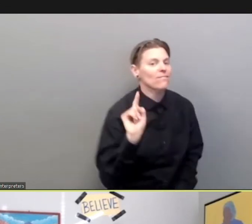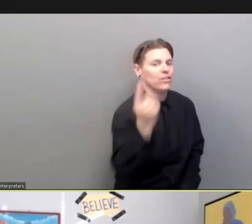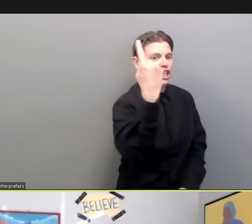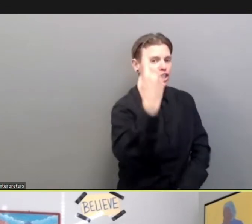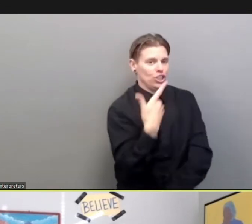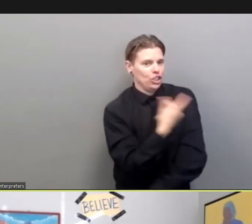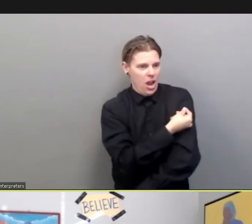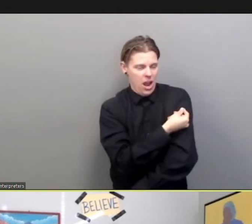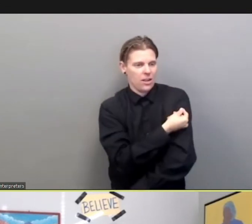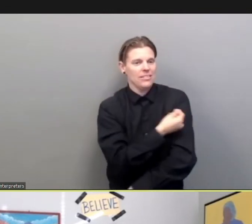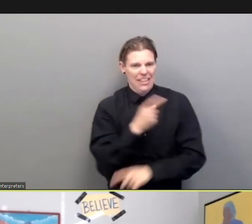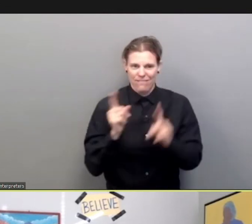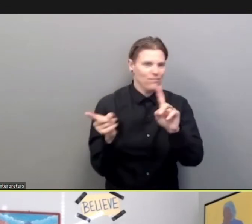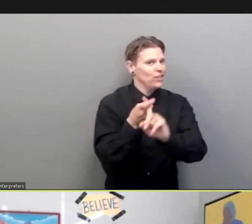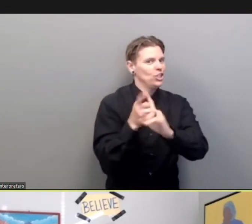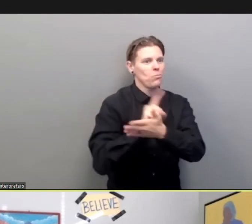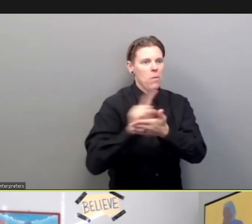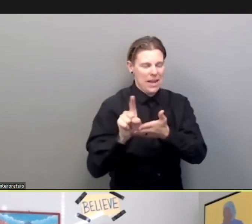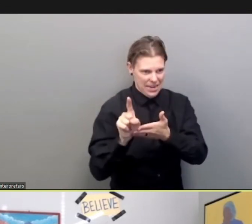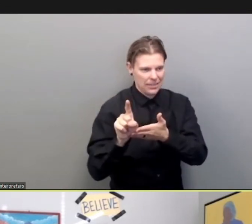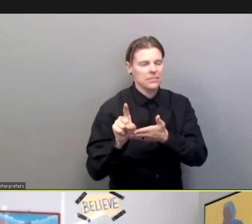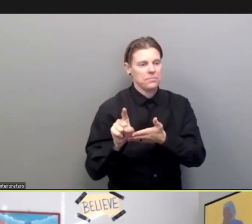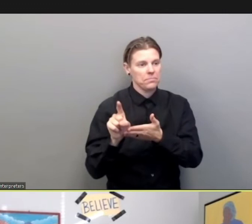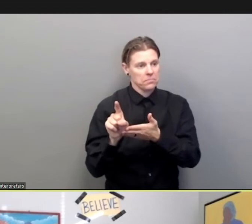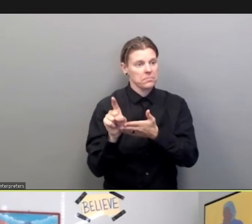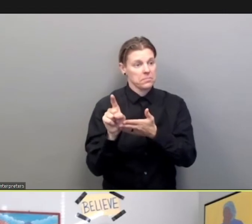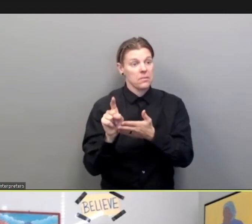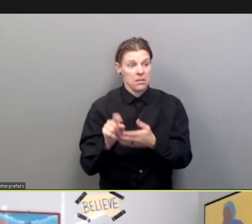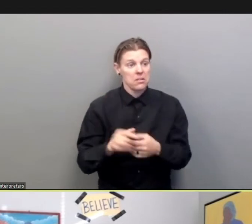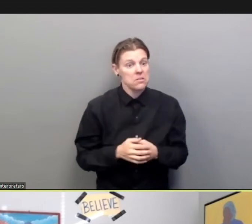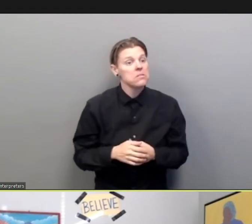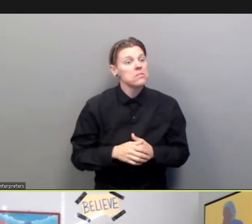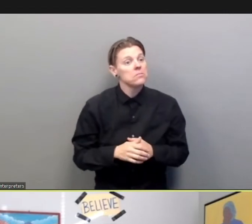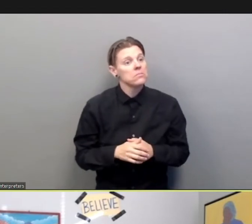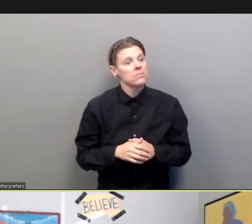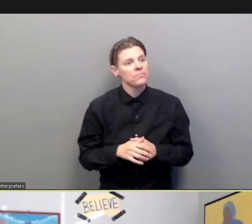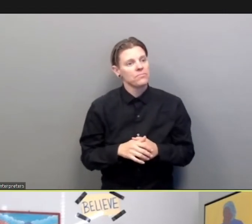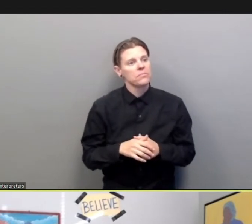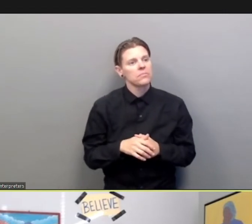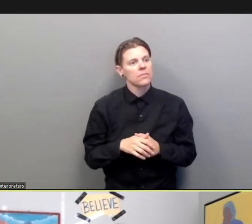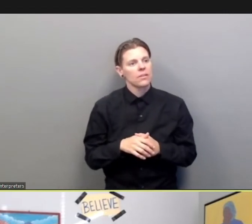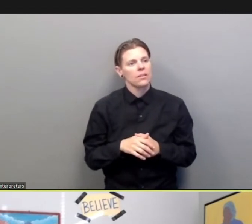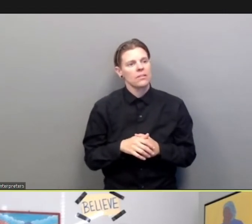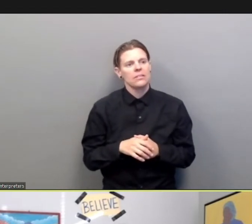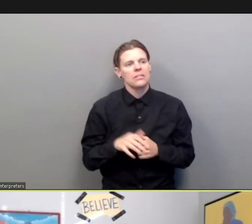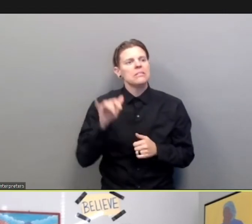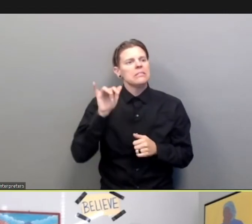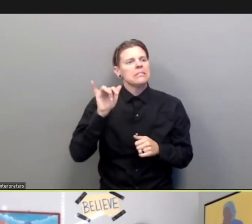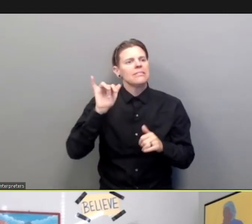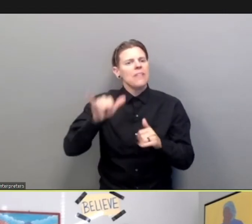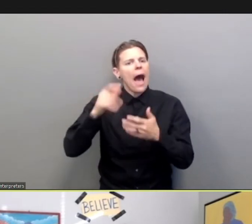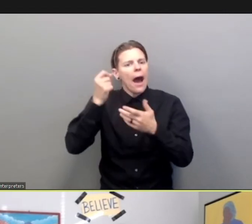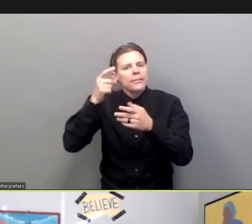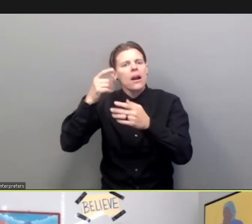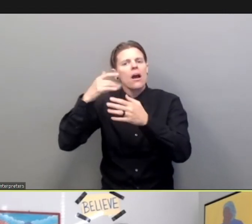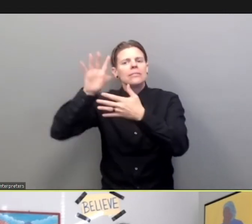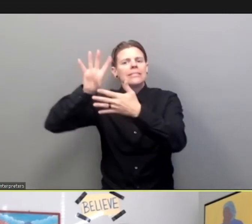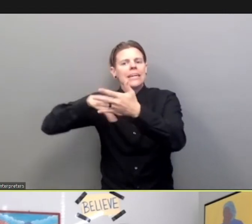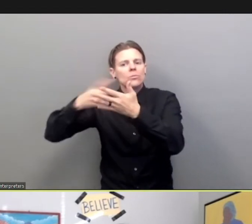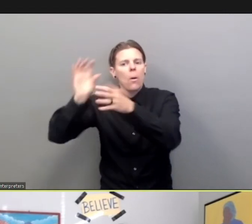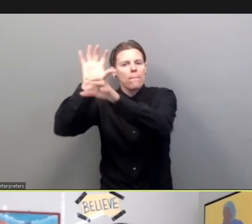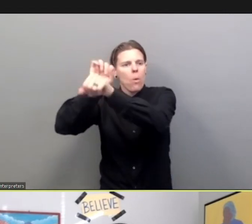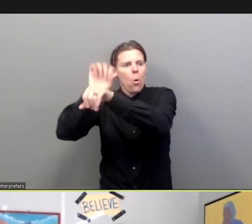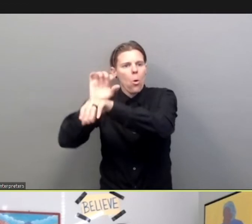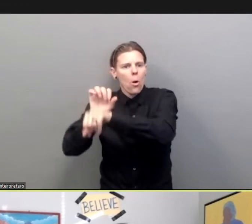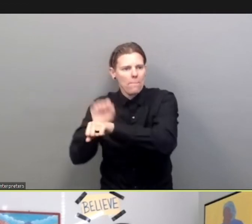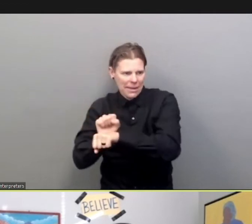that, at least the number of scheduled appointments, for the first week was about 4%. And it takes a little